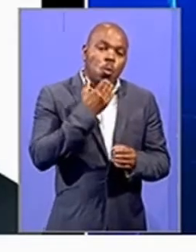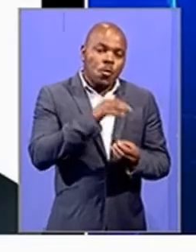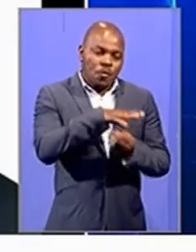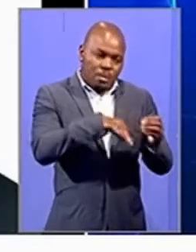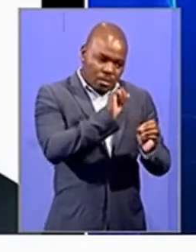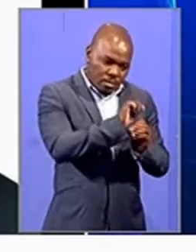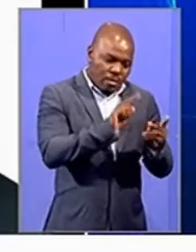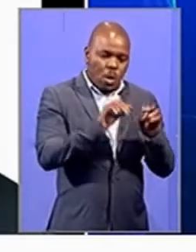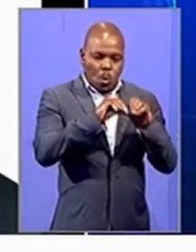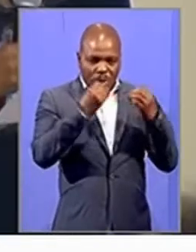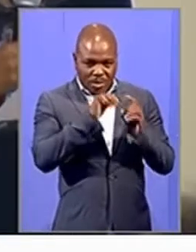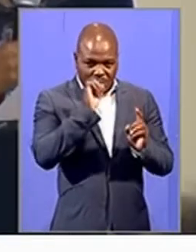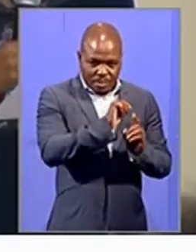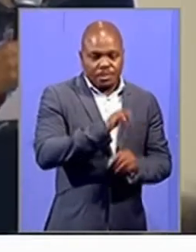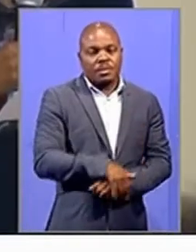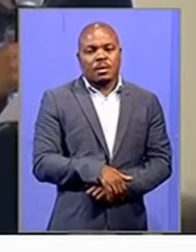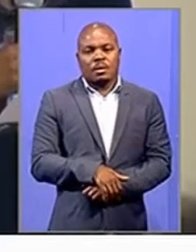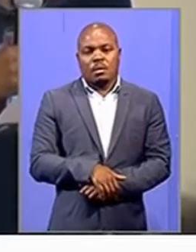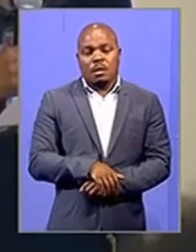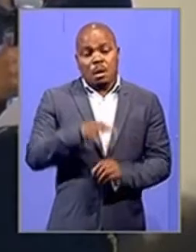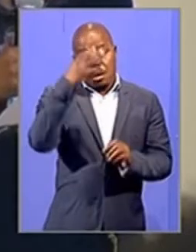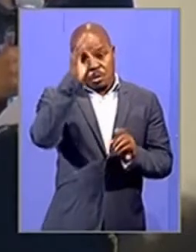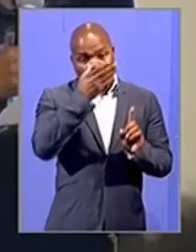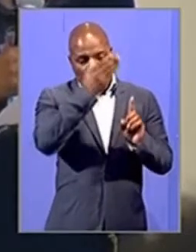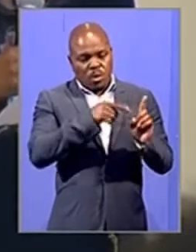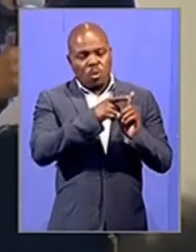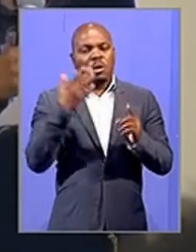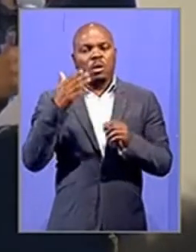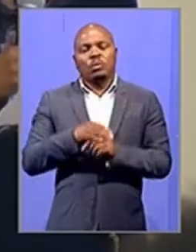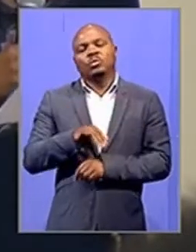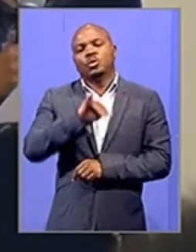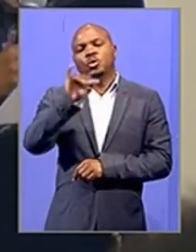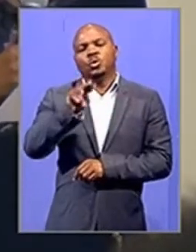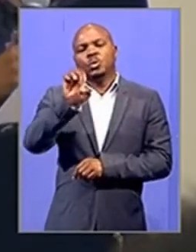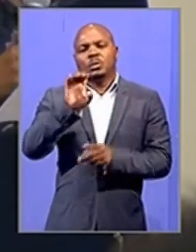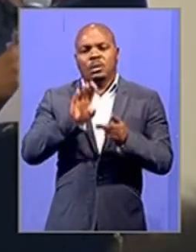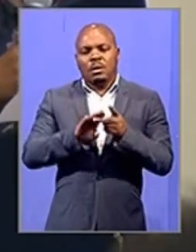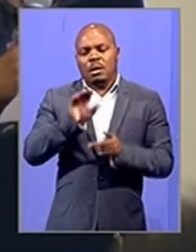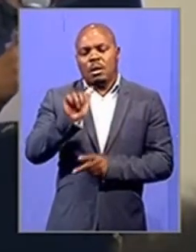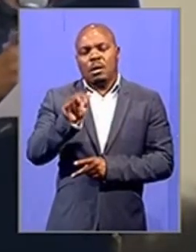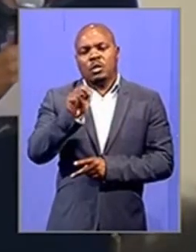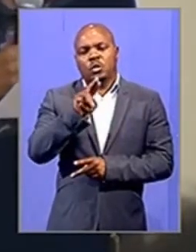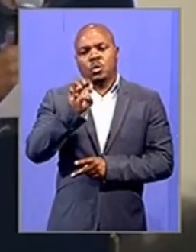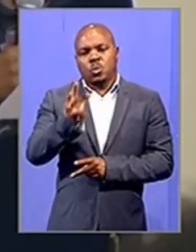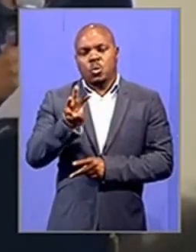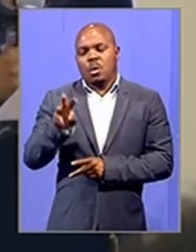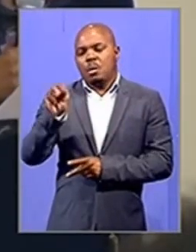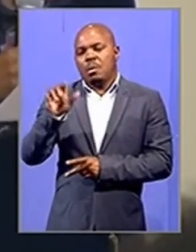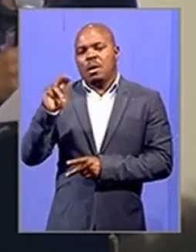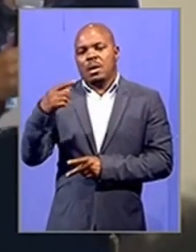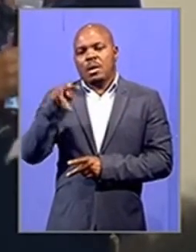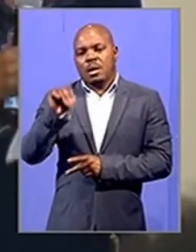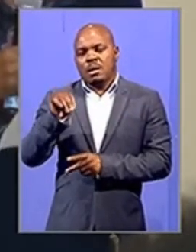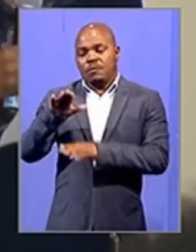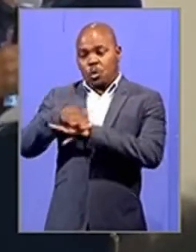and organization. Professor Mkhize jaaka monnastilo wa June and Andrew Mlangeni Foundation e ne le pilara ya ba lelapa